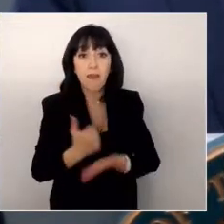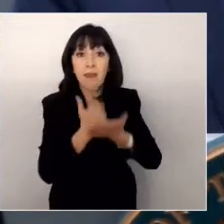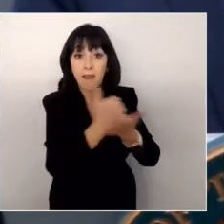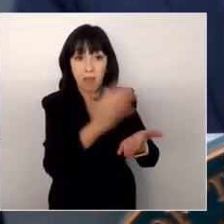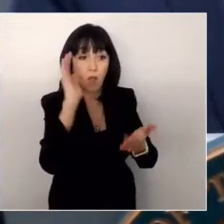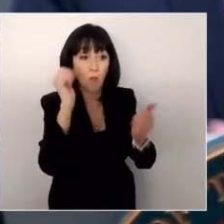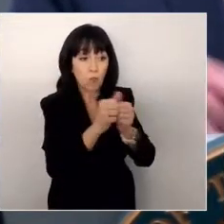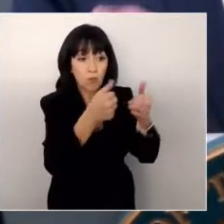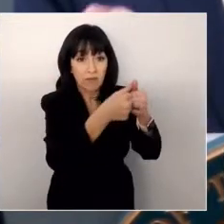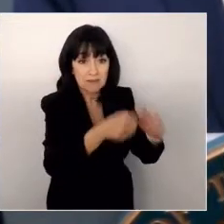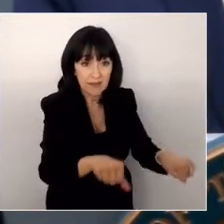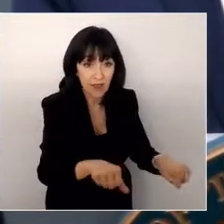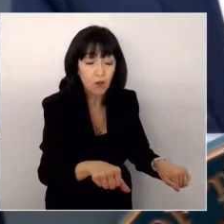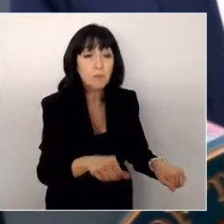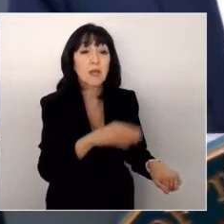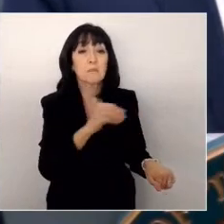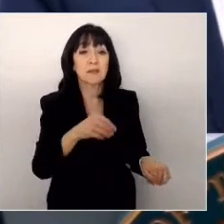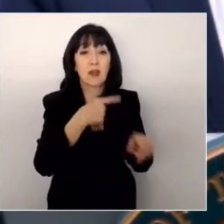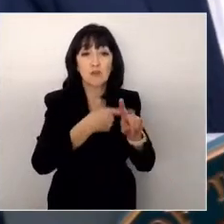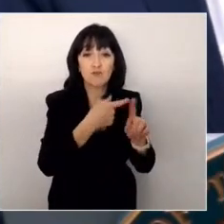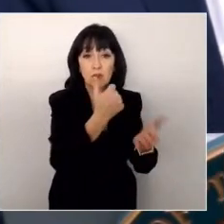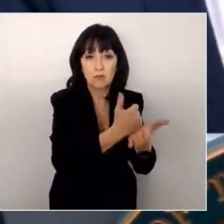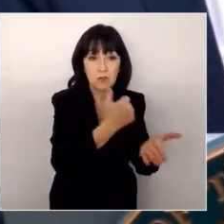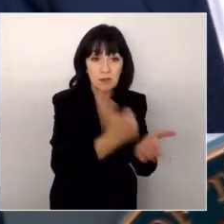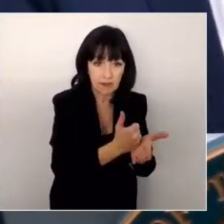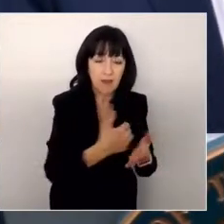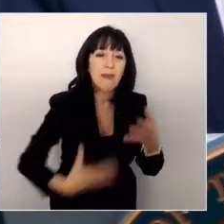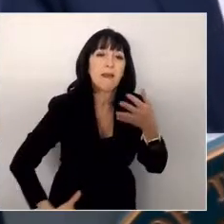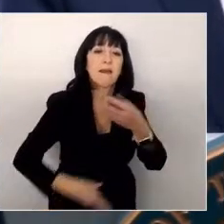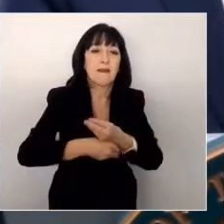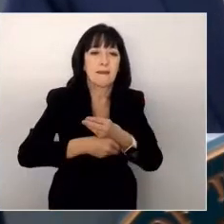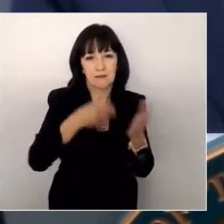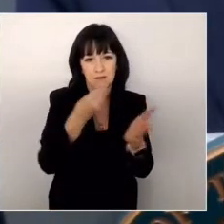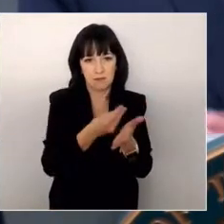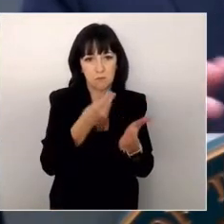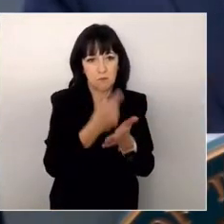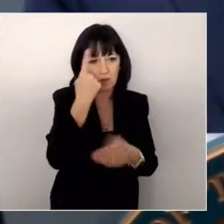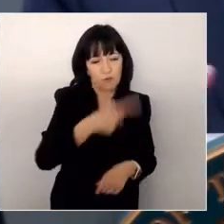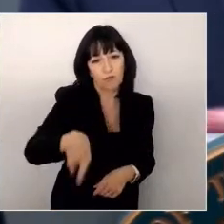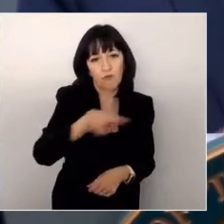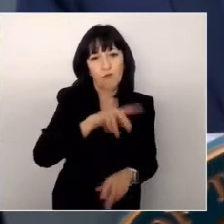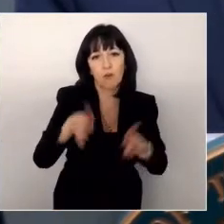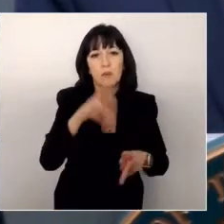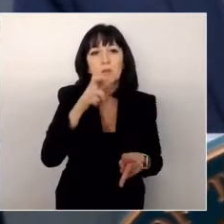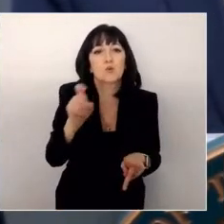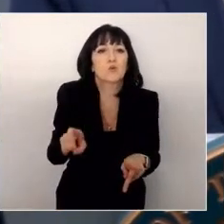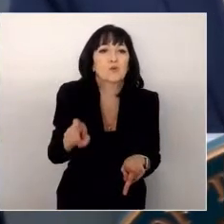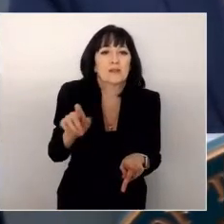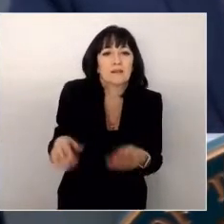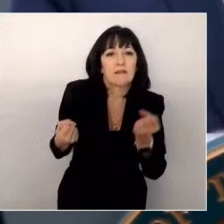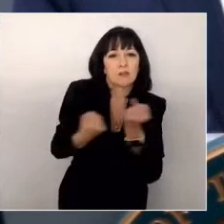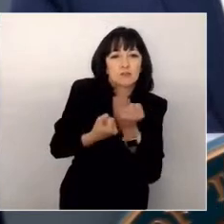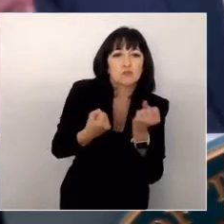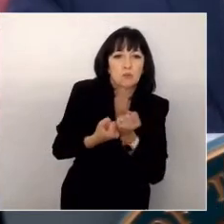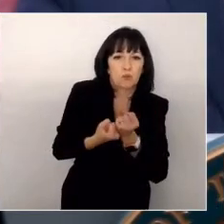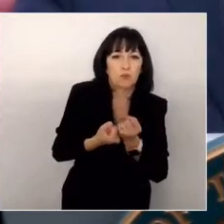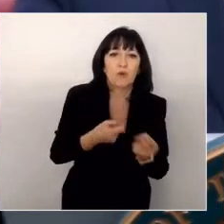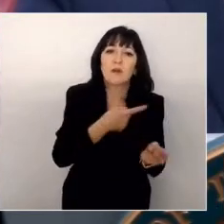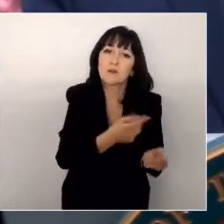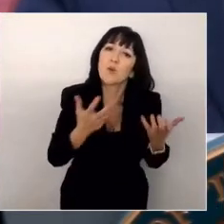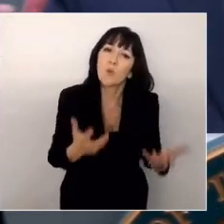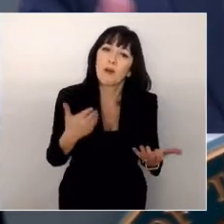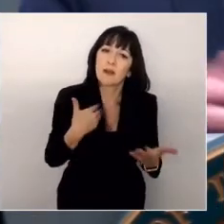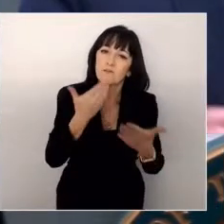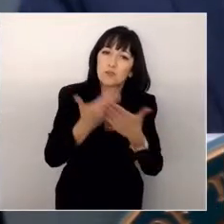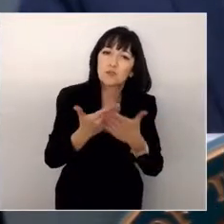buyers. These investments will go a long way to support Delawareans who need it most and strengthen our economy